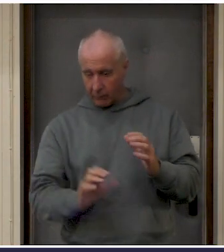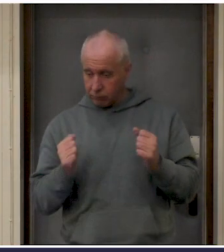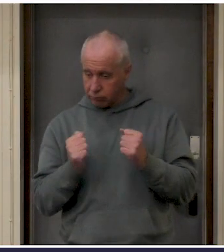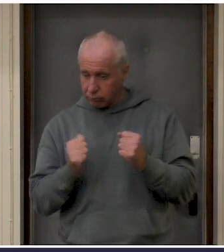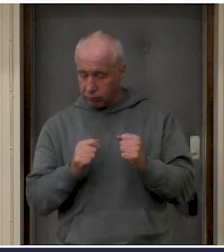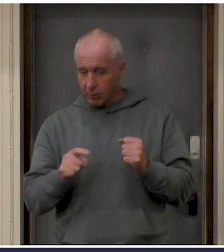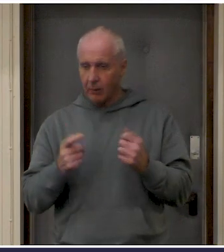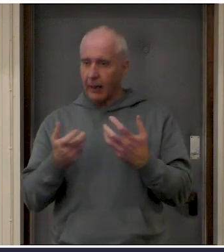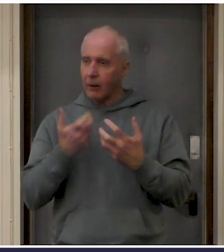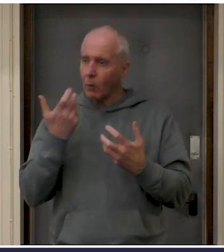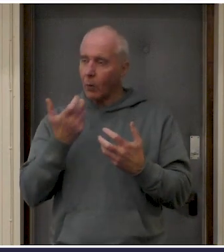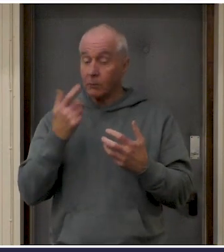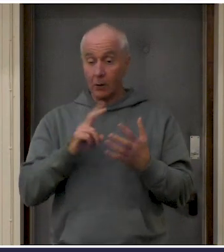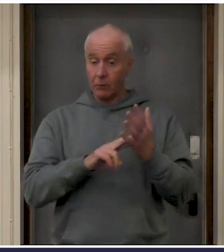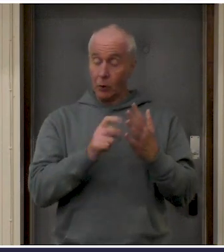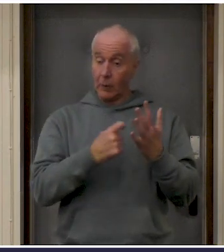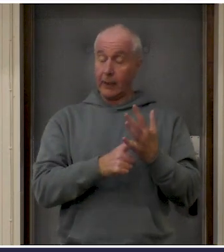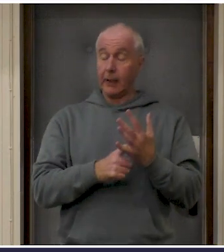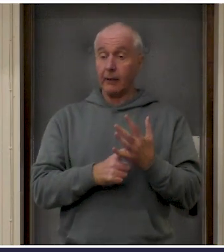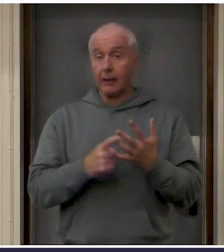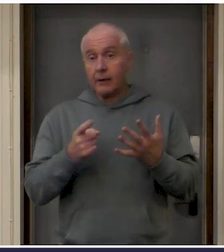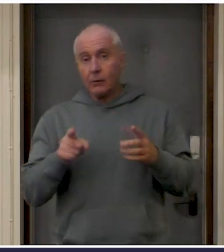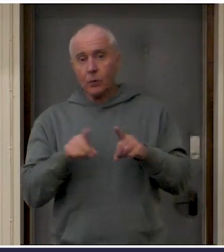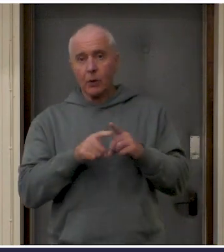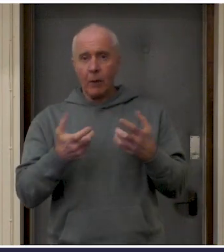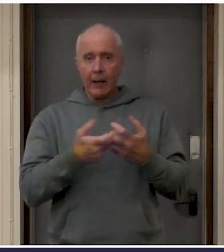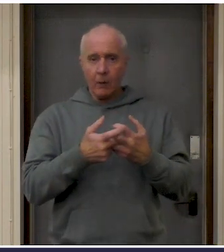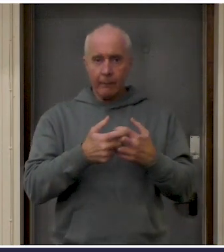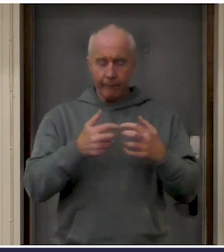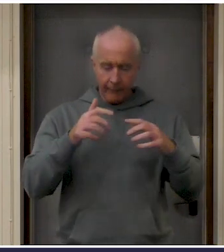to experiment with the different applications for nuclear power.